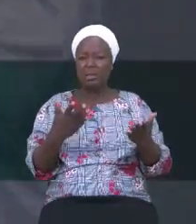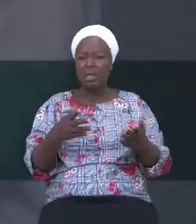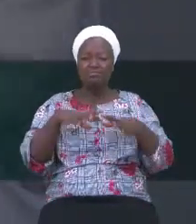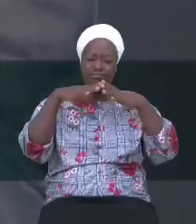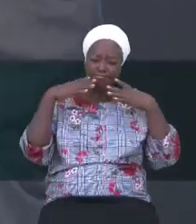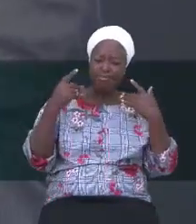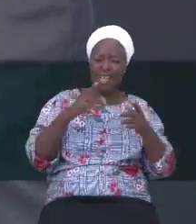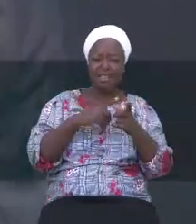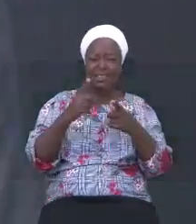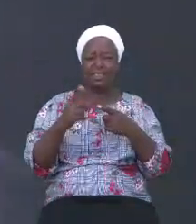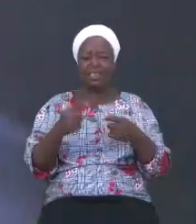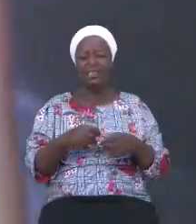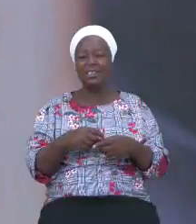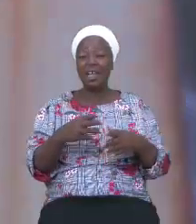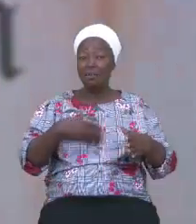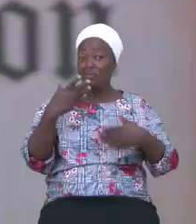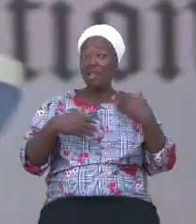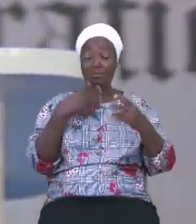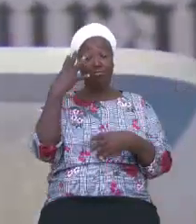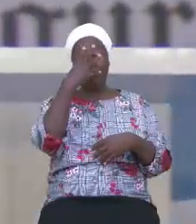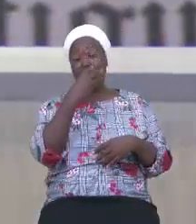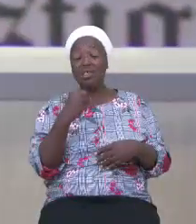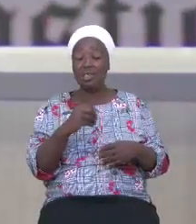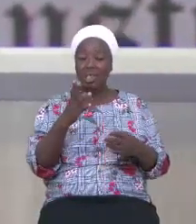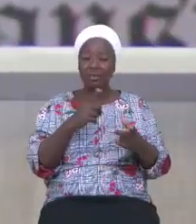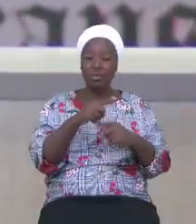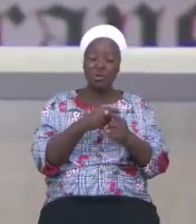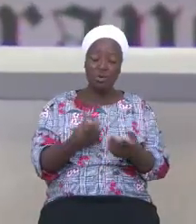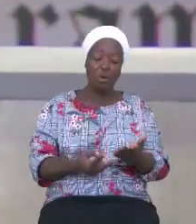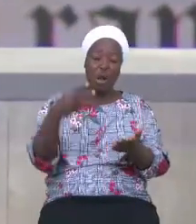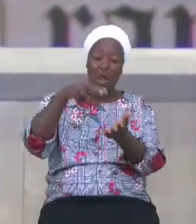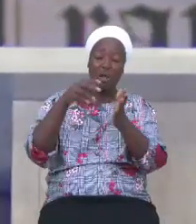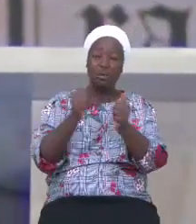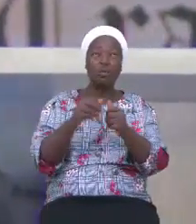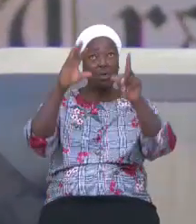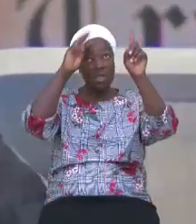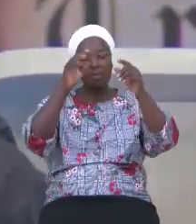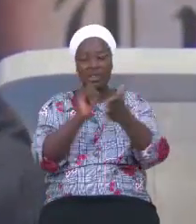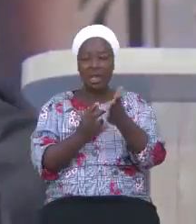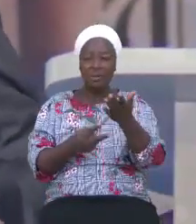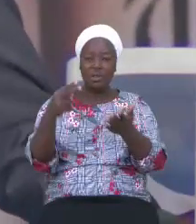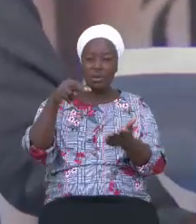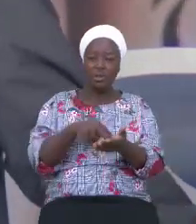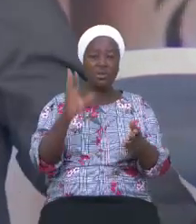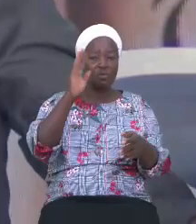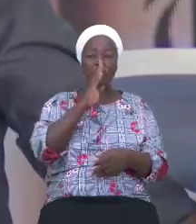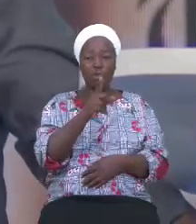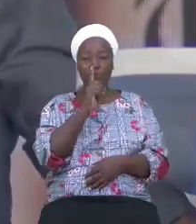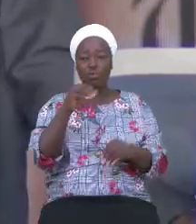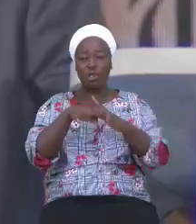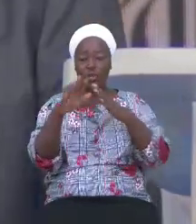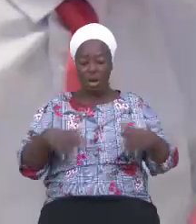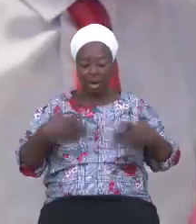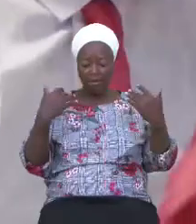the liveliness, when you rise with him, that resurrection will be really your life today